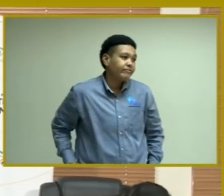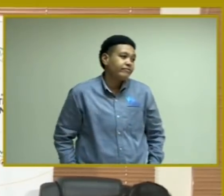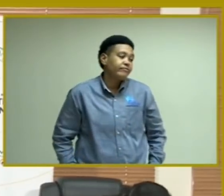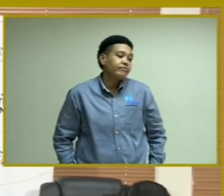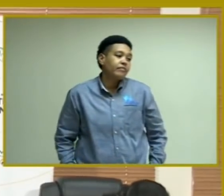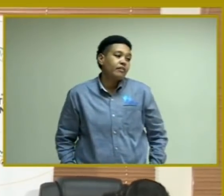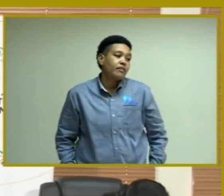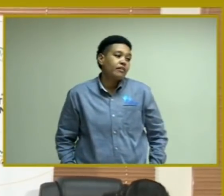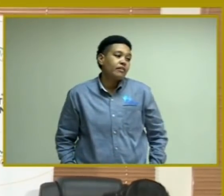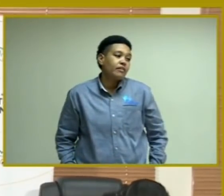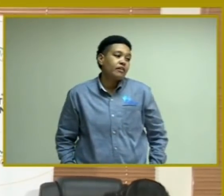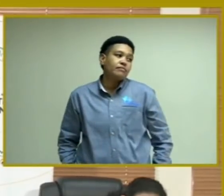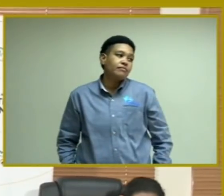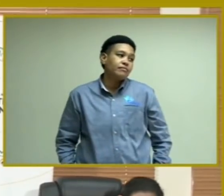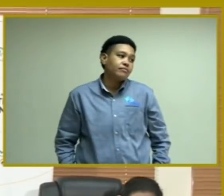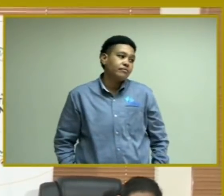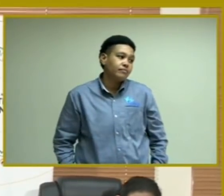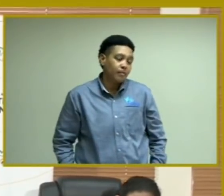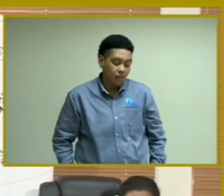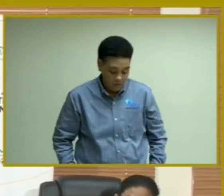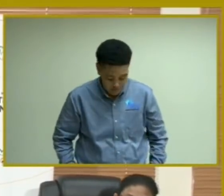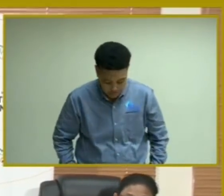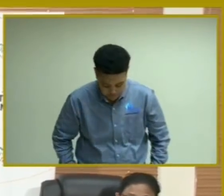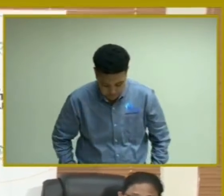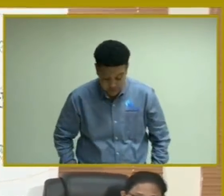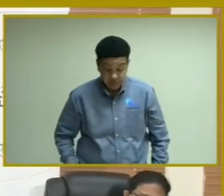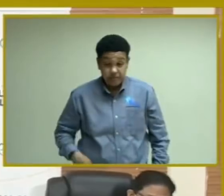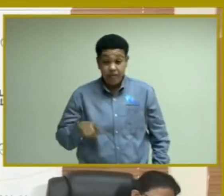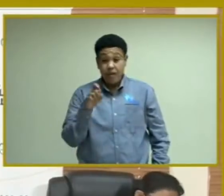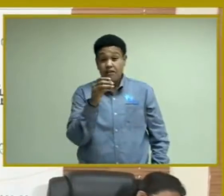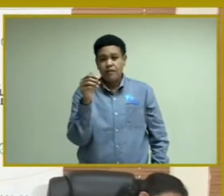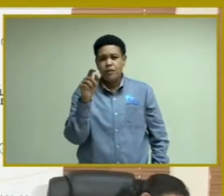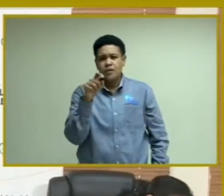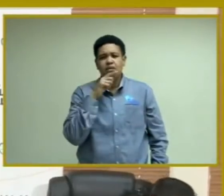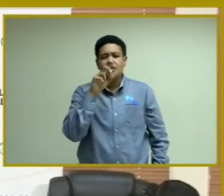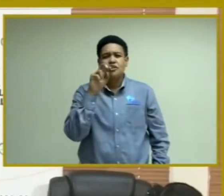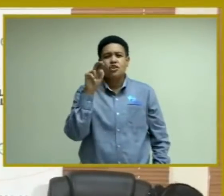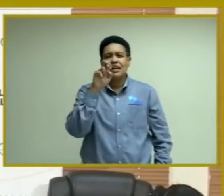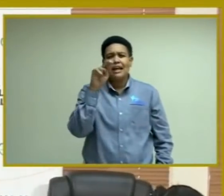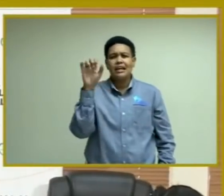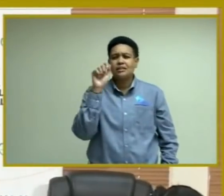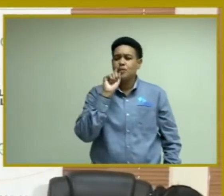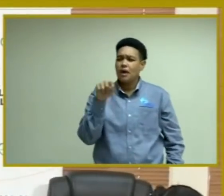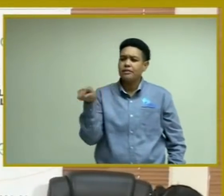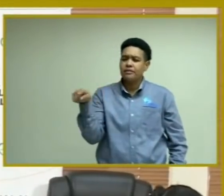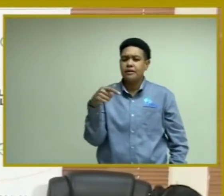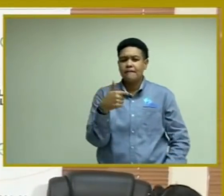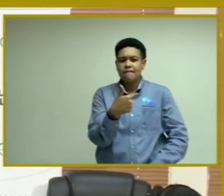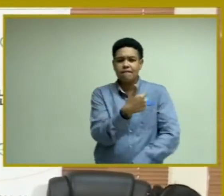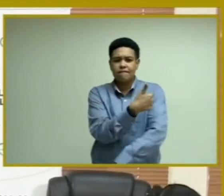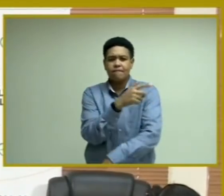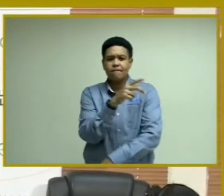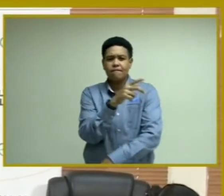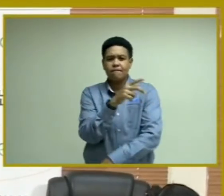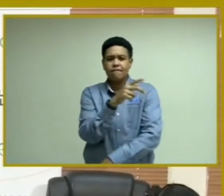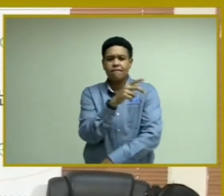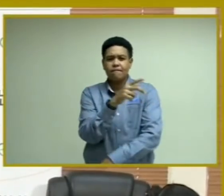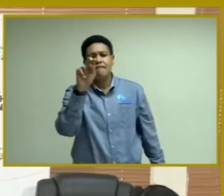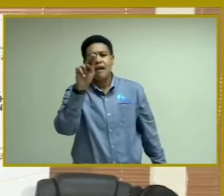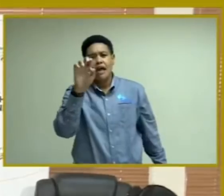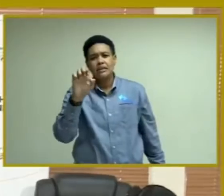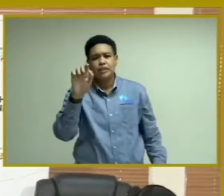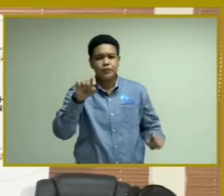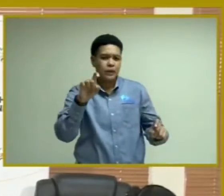All right, so you've asked a couple of questions. I'm going to ask Dr. Ennis to deal with the vaccine shortages, ECG